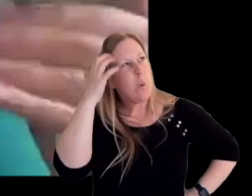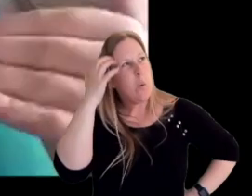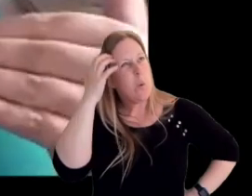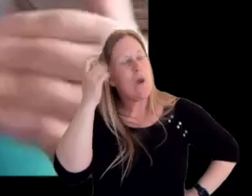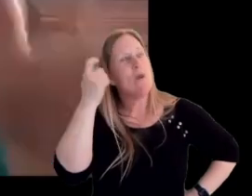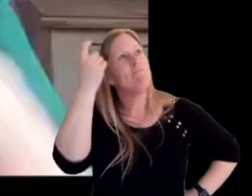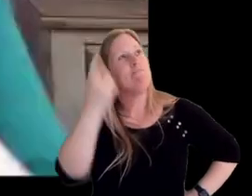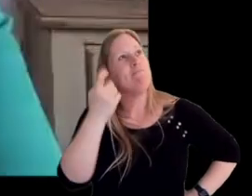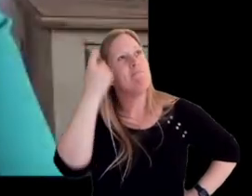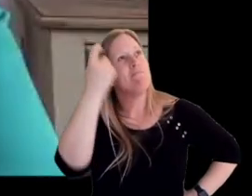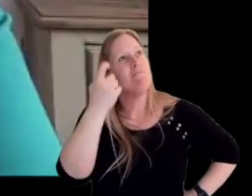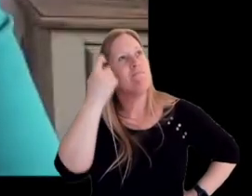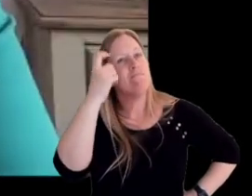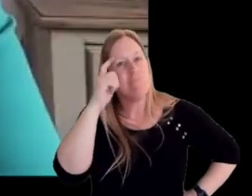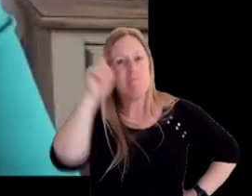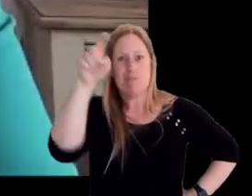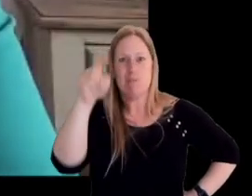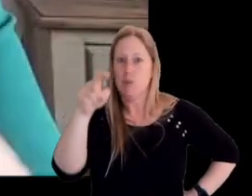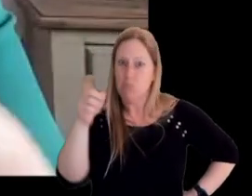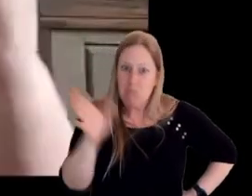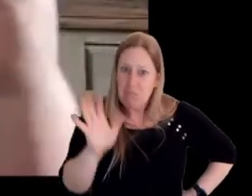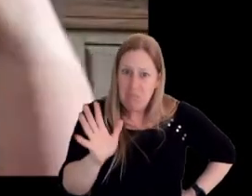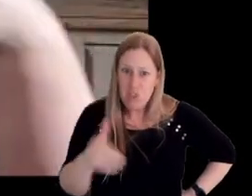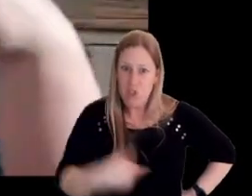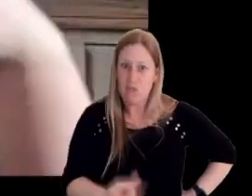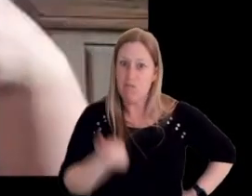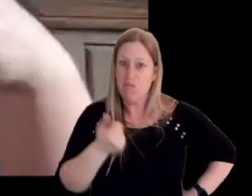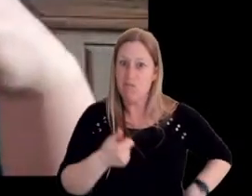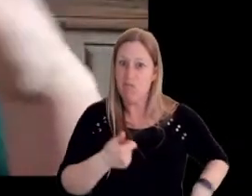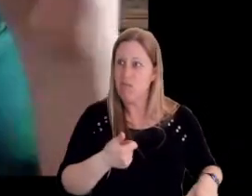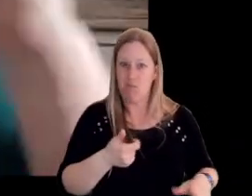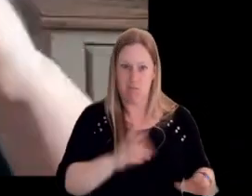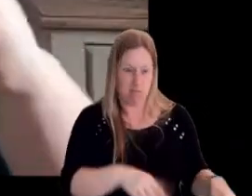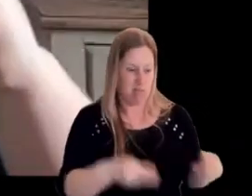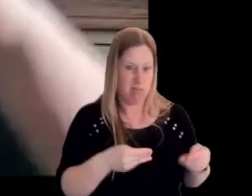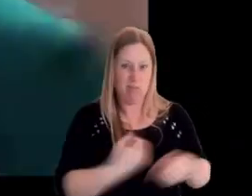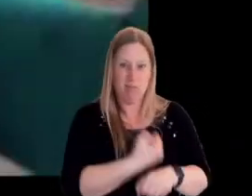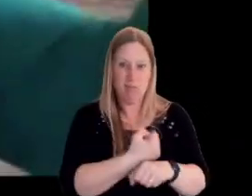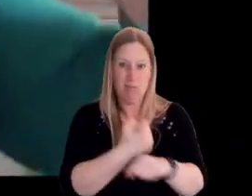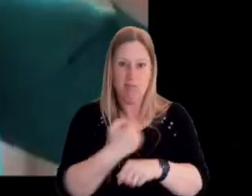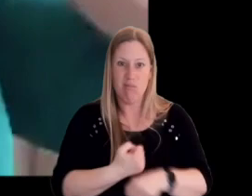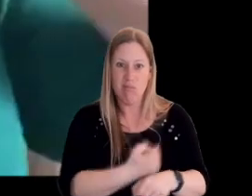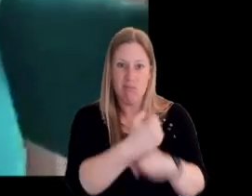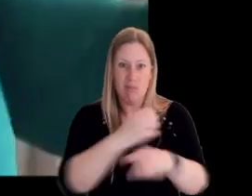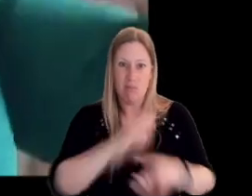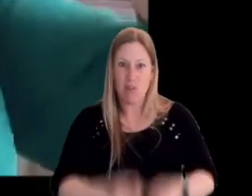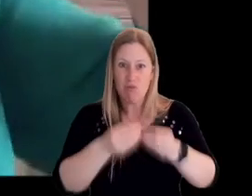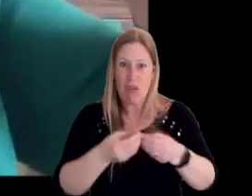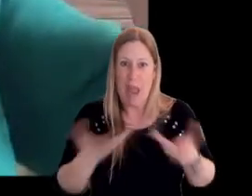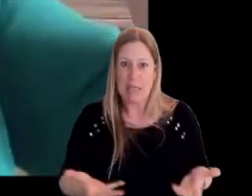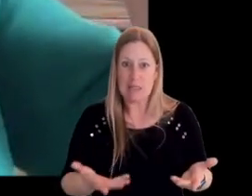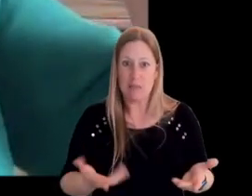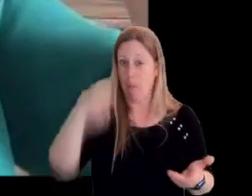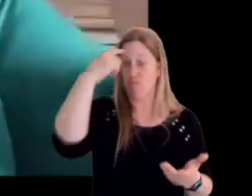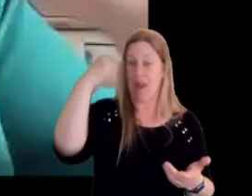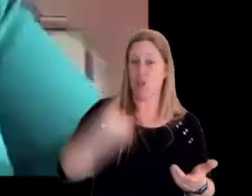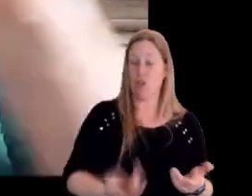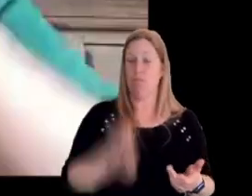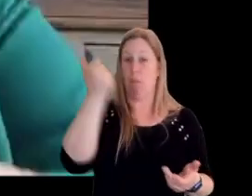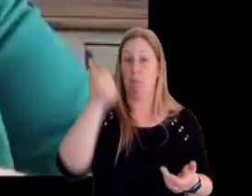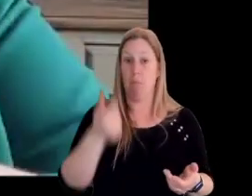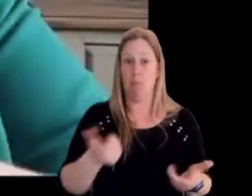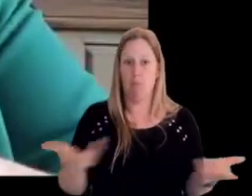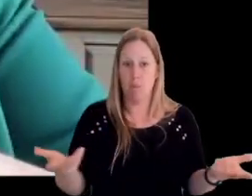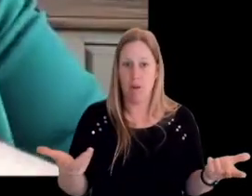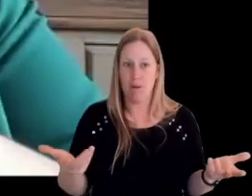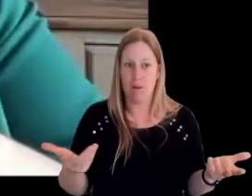head for hours to find that creative solution. It's just the way my brain works and connects dots and connects the thing together that come